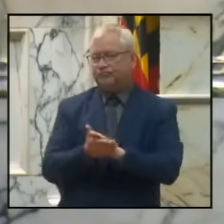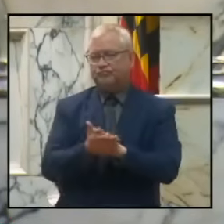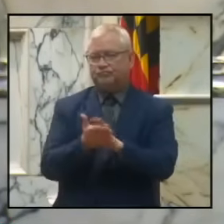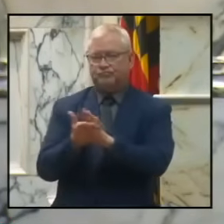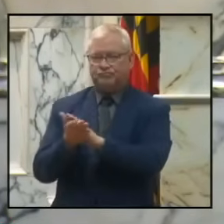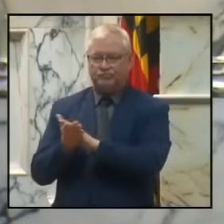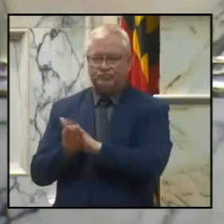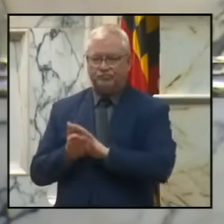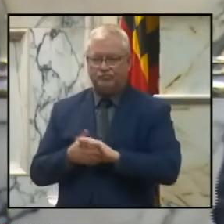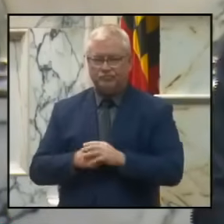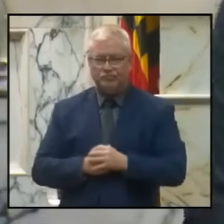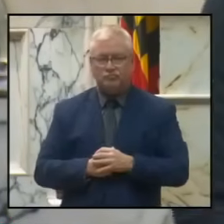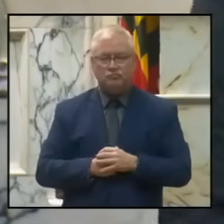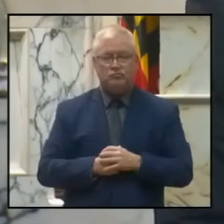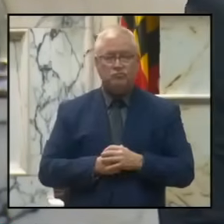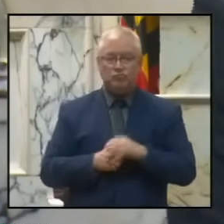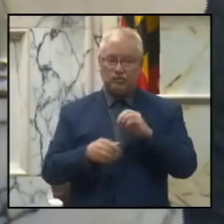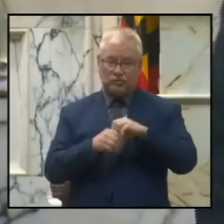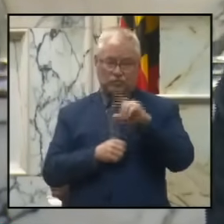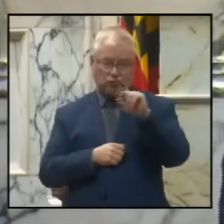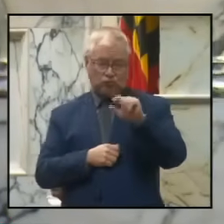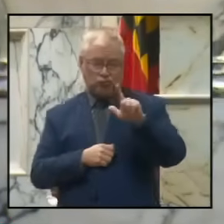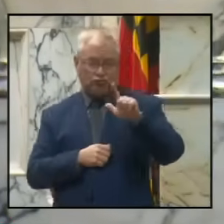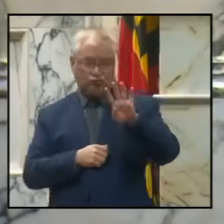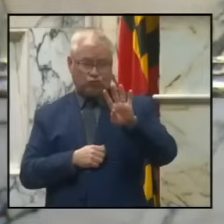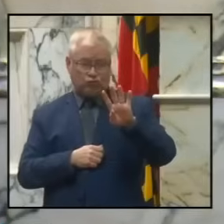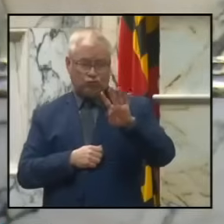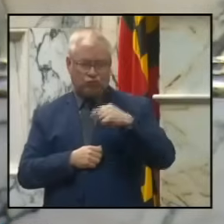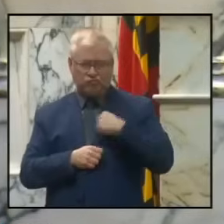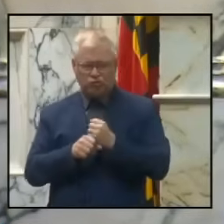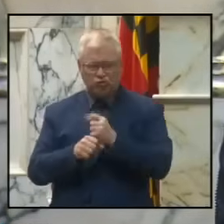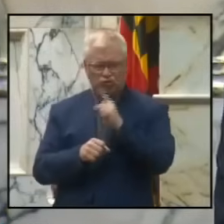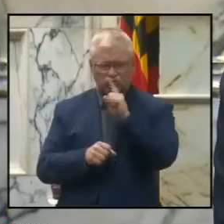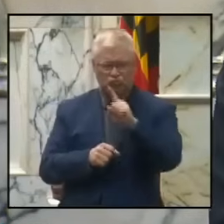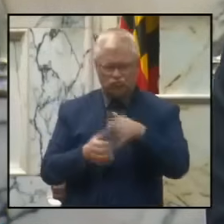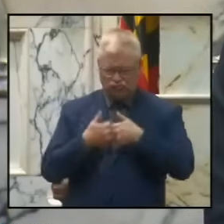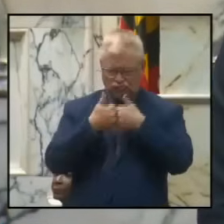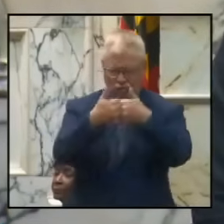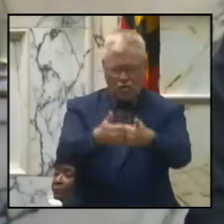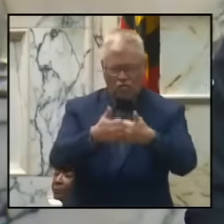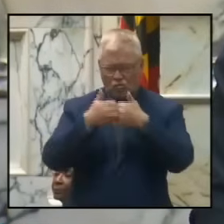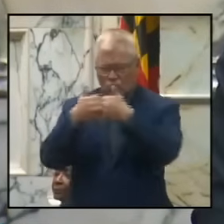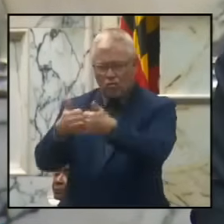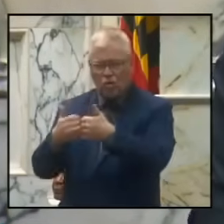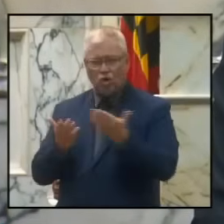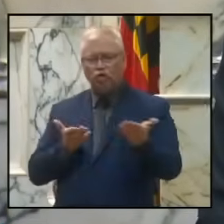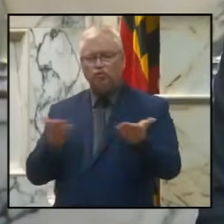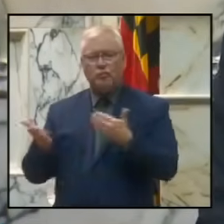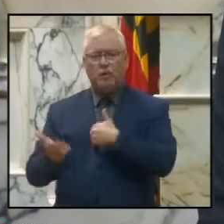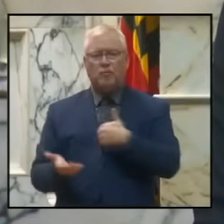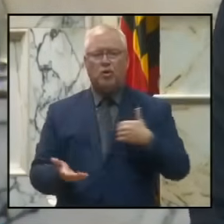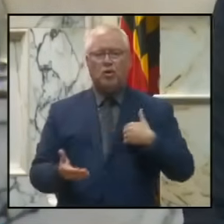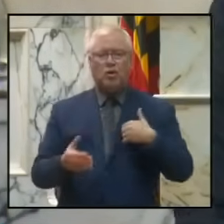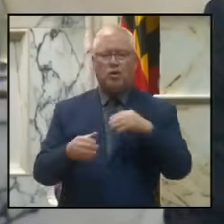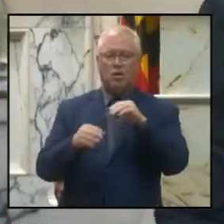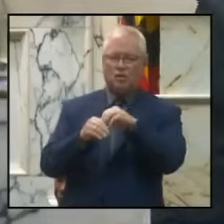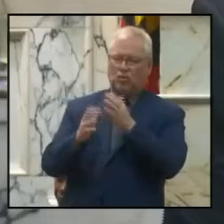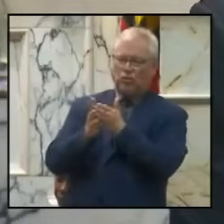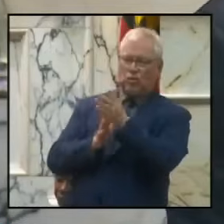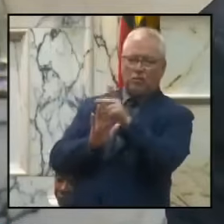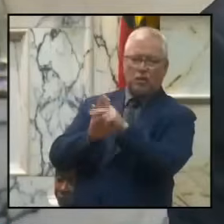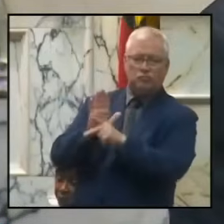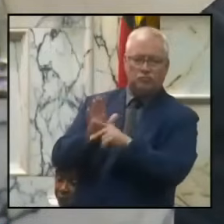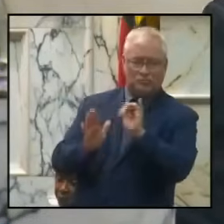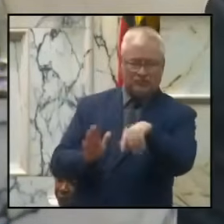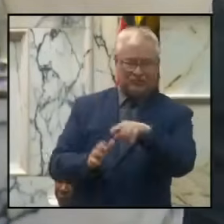That in 2024, we made sure that we rewarded our service members through policies to both support veterans and